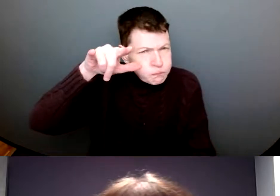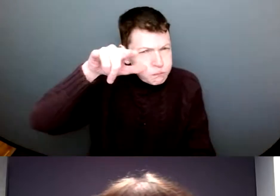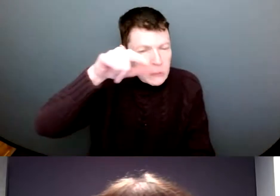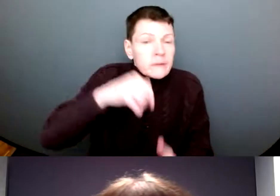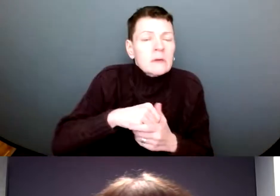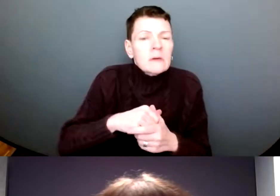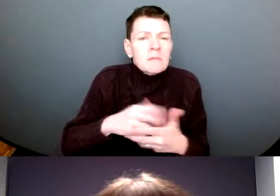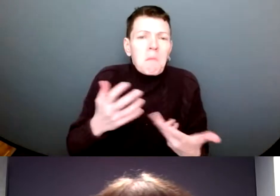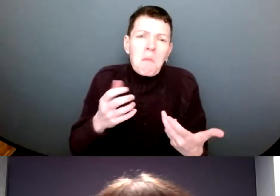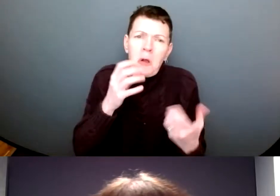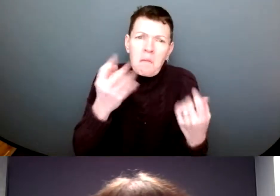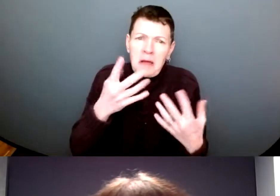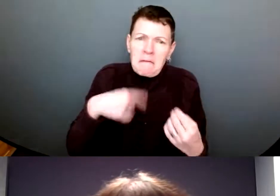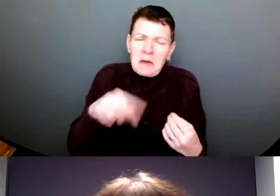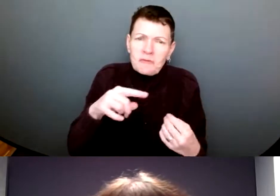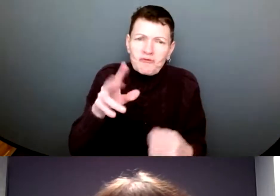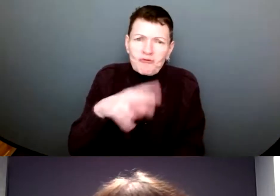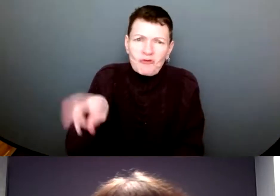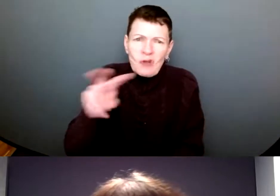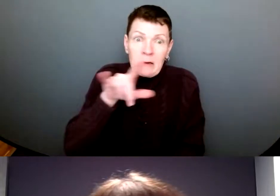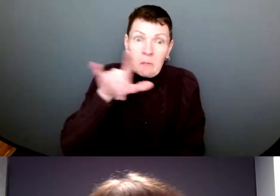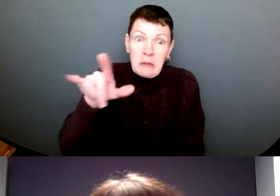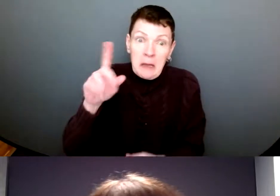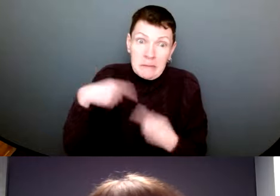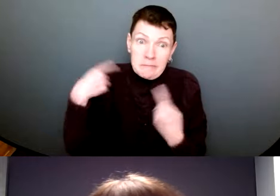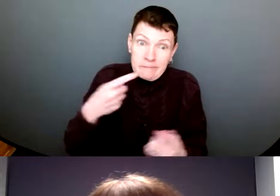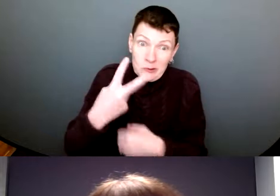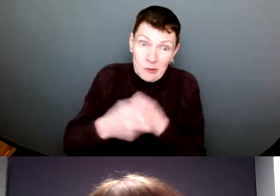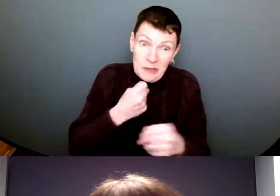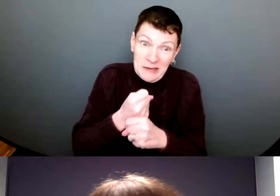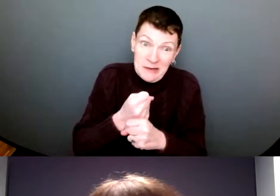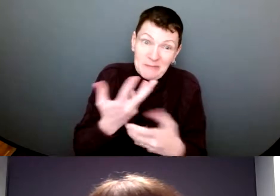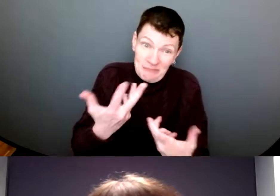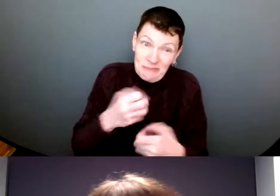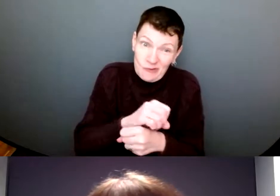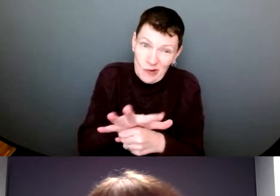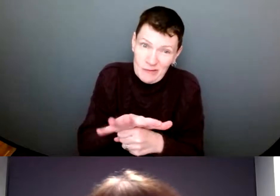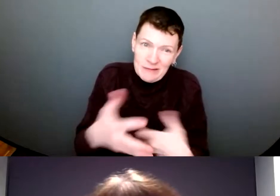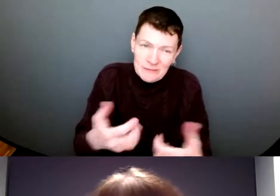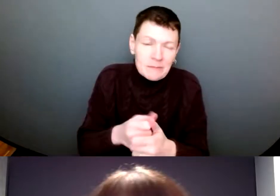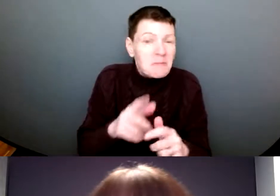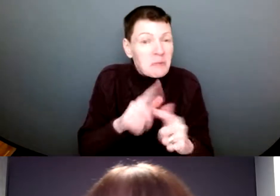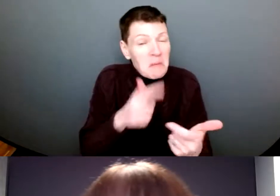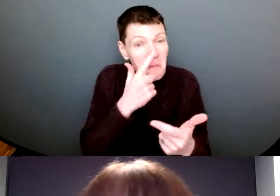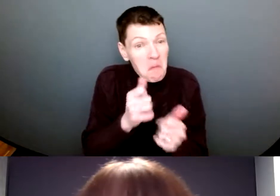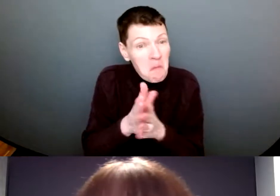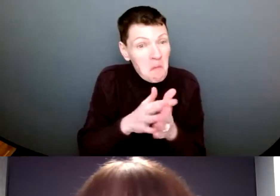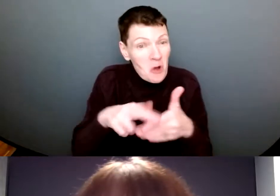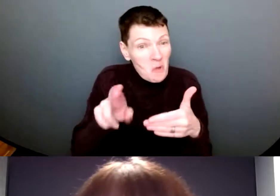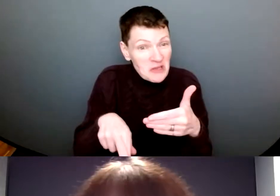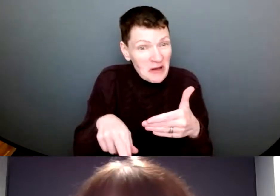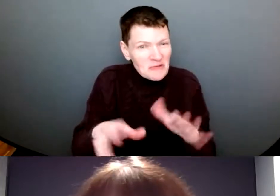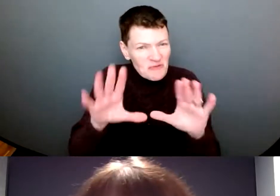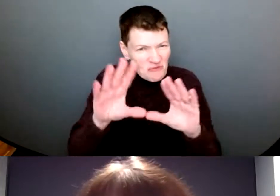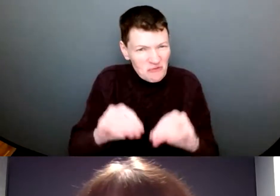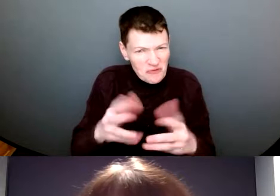Probably not too many of us have been traveling on a plane lately. Anyhow, very interesting results. So we will stop sharing